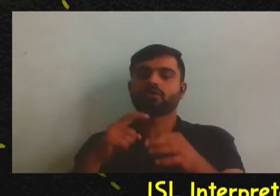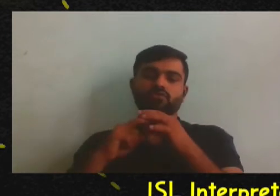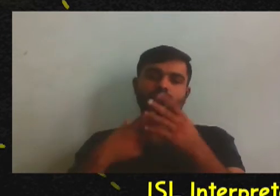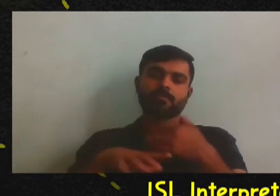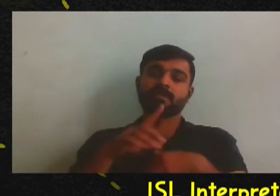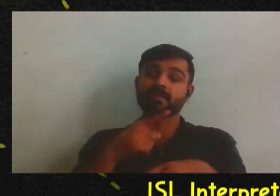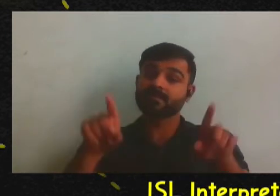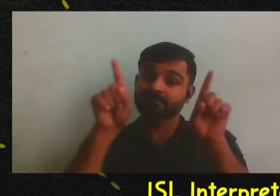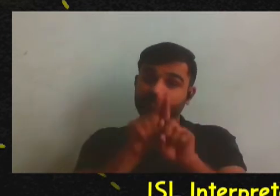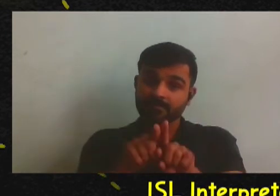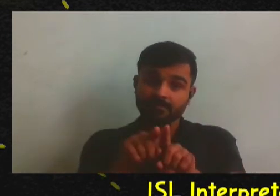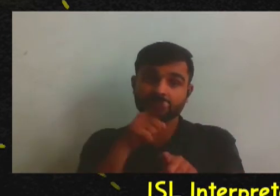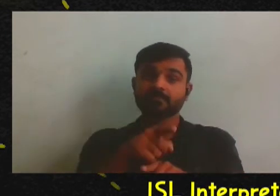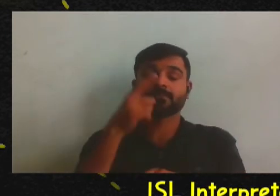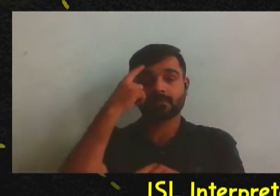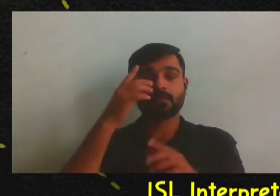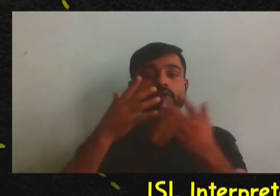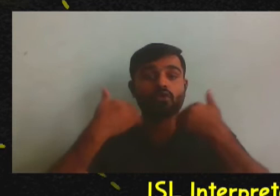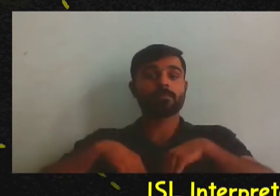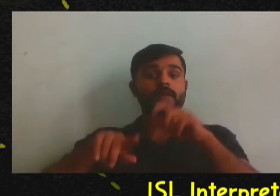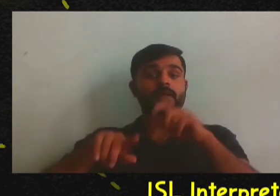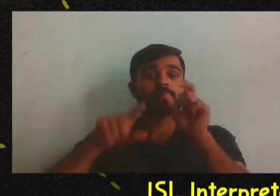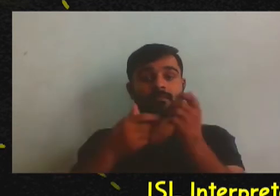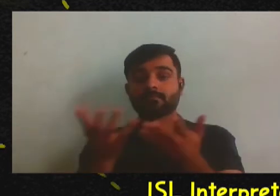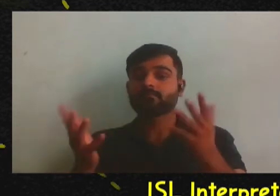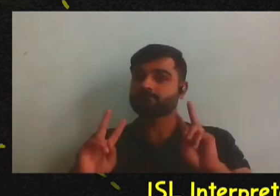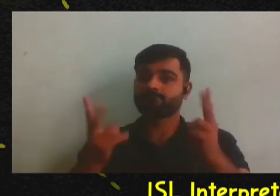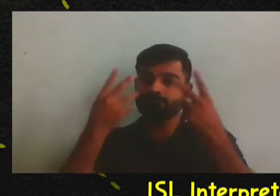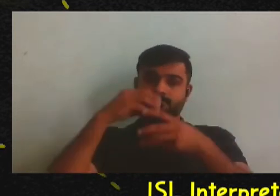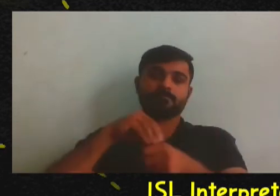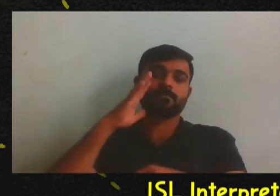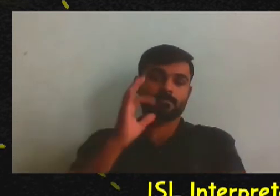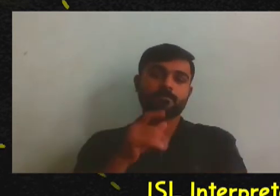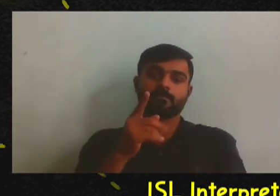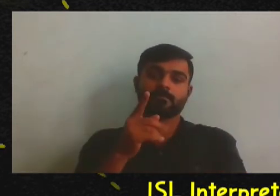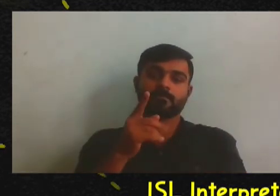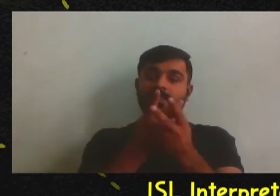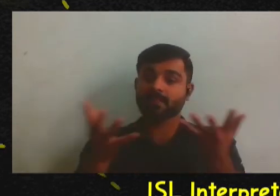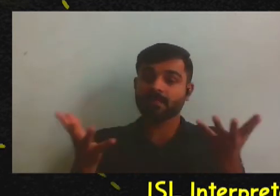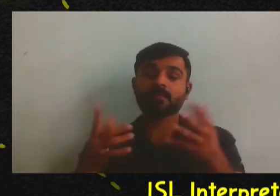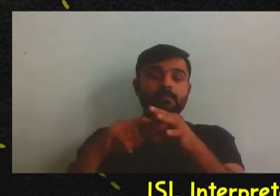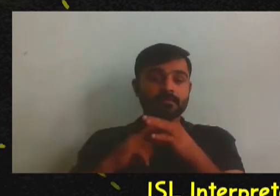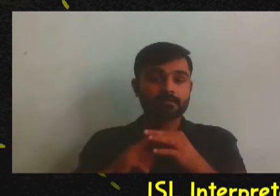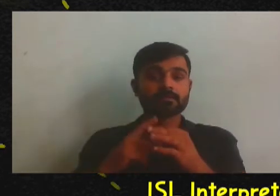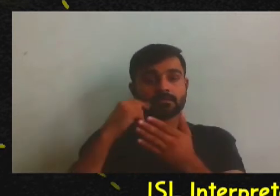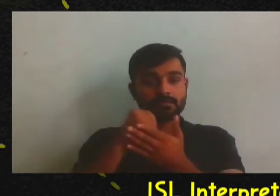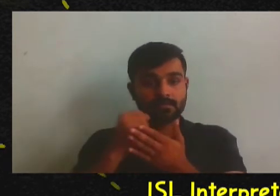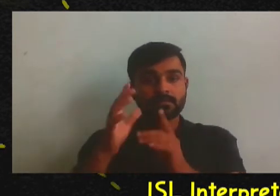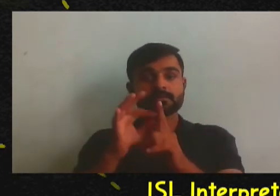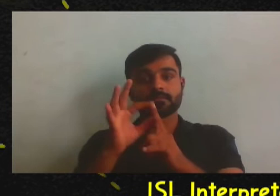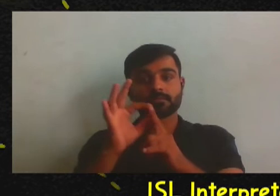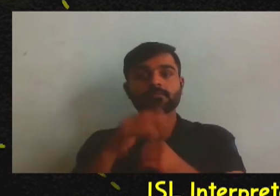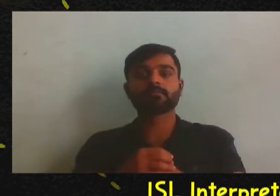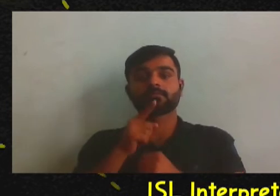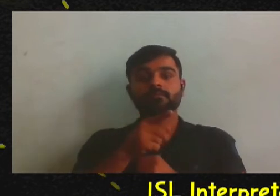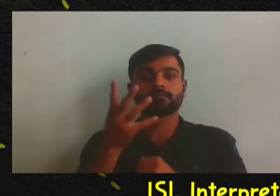same time, I think that human element is incredibly important. So the kind of work that Vinay and Rupsa are doing, that